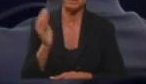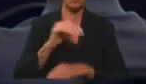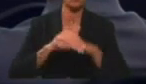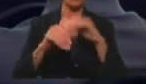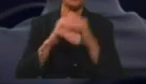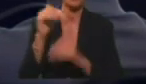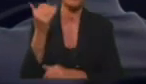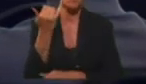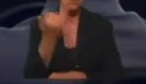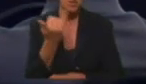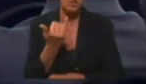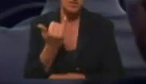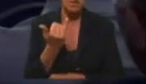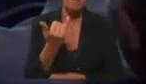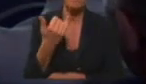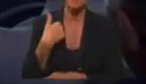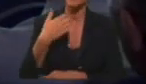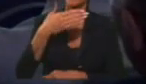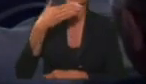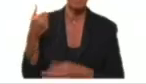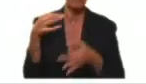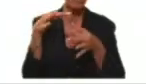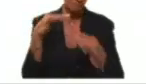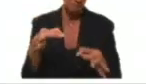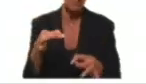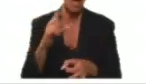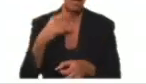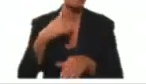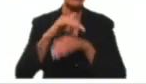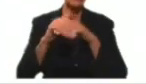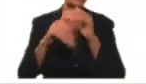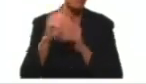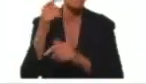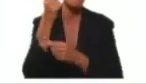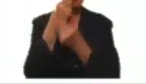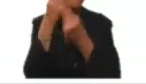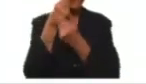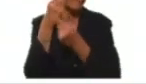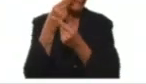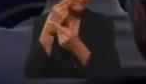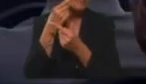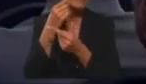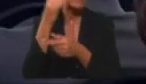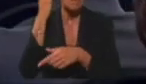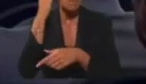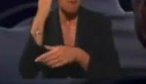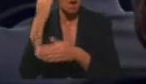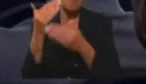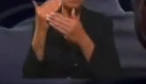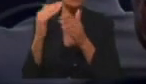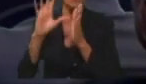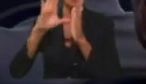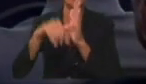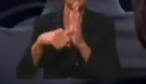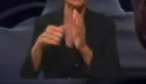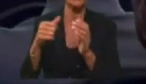good life. I grew up as an American suburbs kid. Next slide, please. But I have to tell you, do you know what